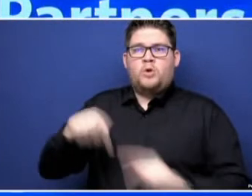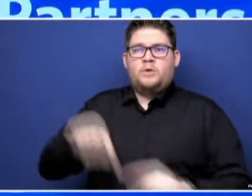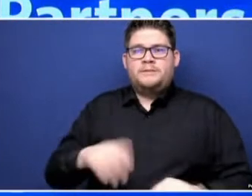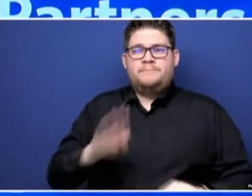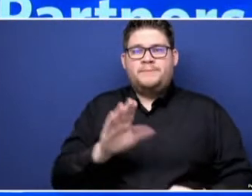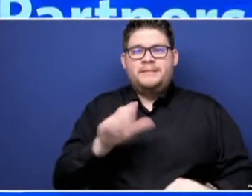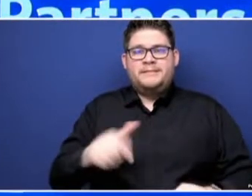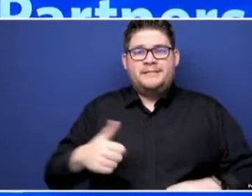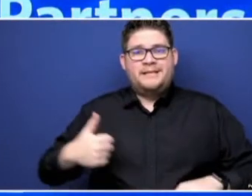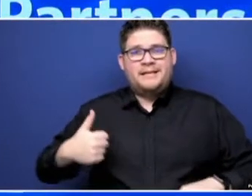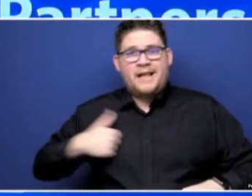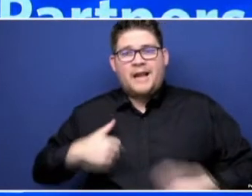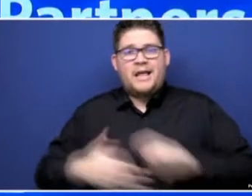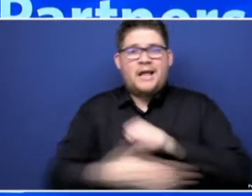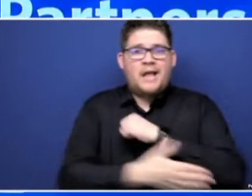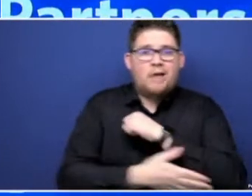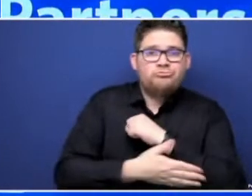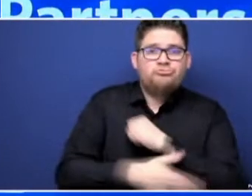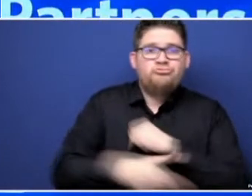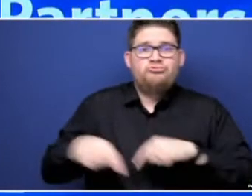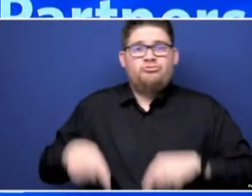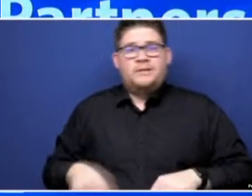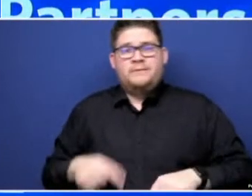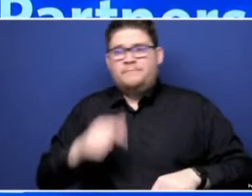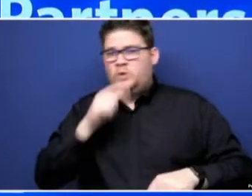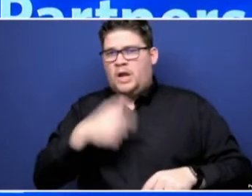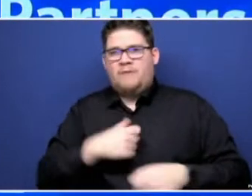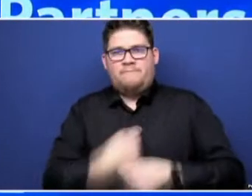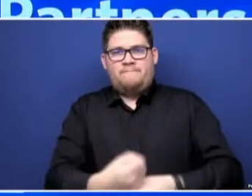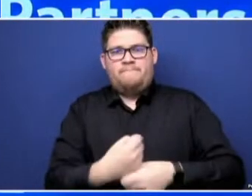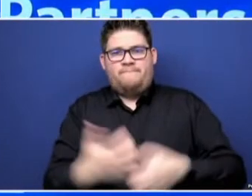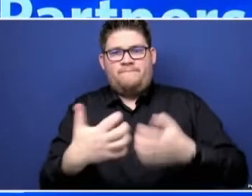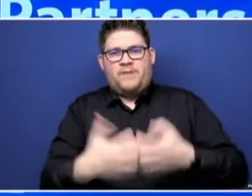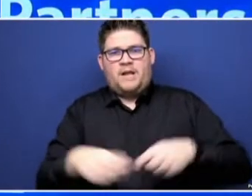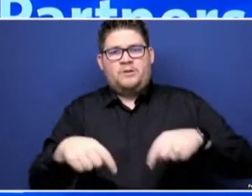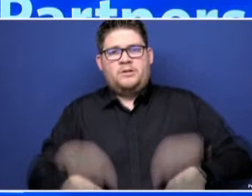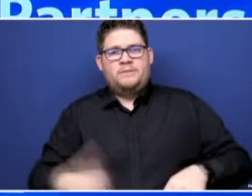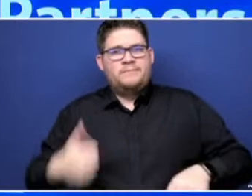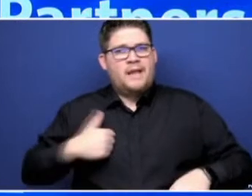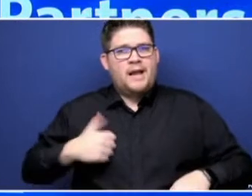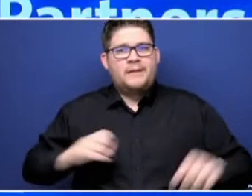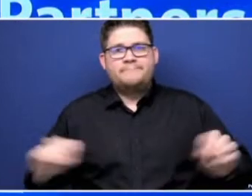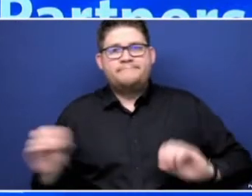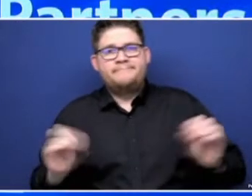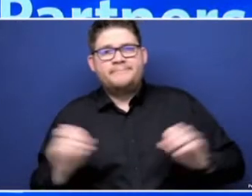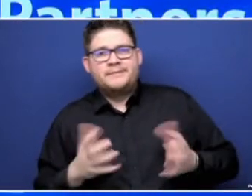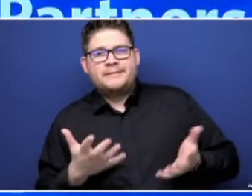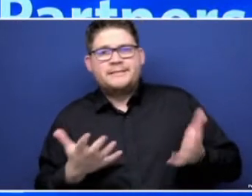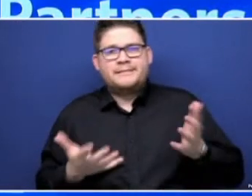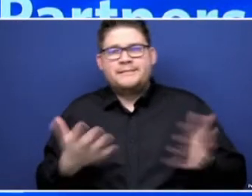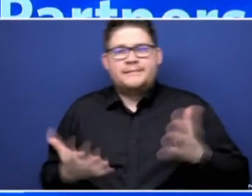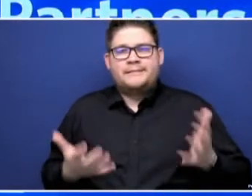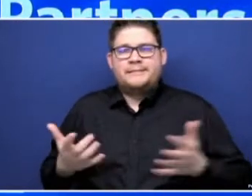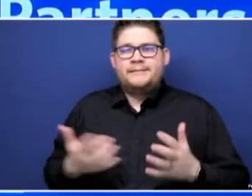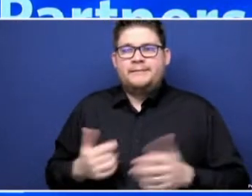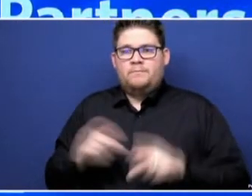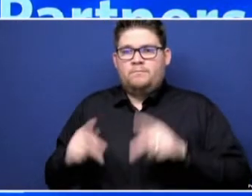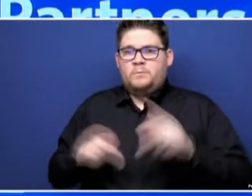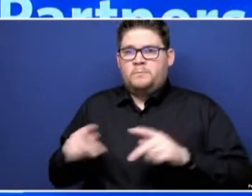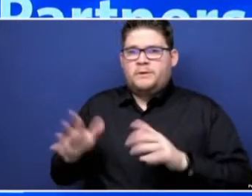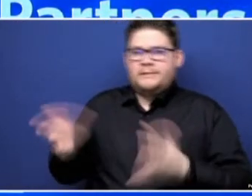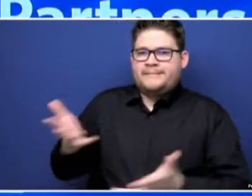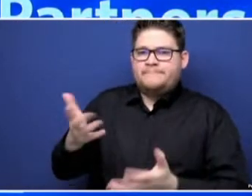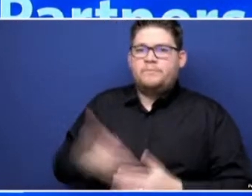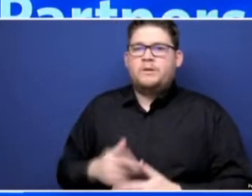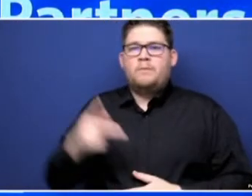it safe to say the vaccination program in BC is rolling full steam ahead on the basis of